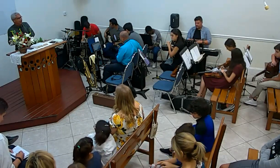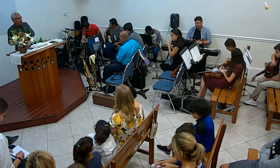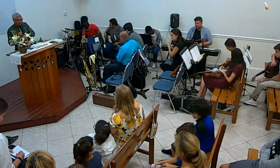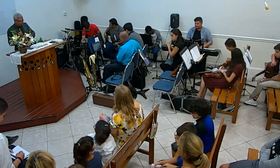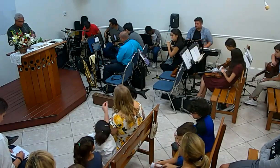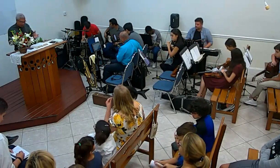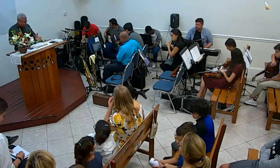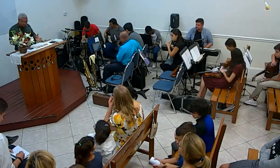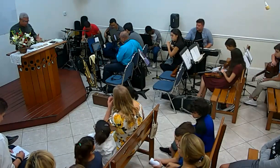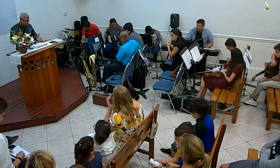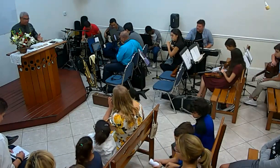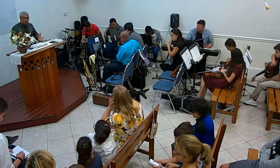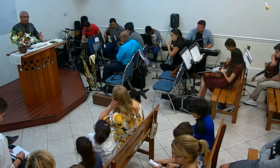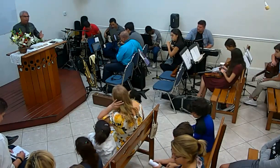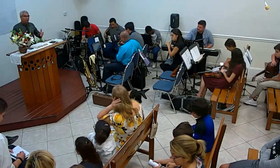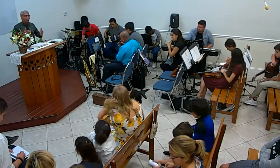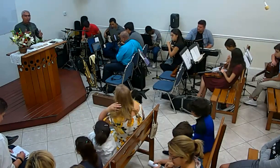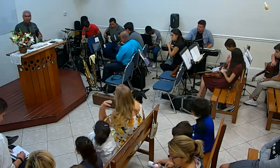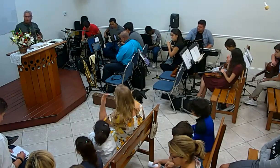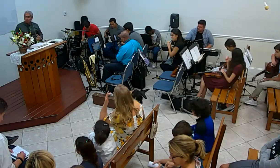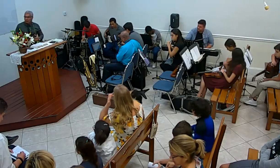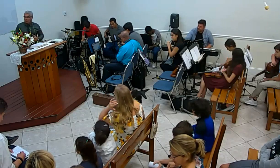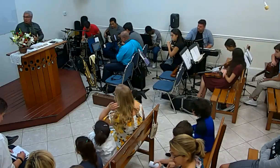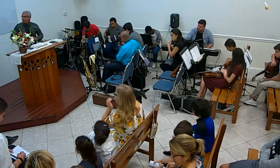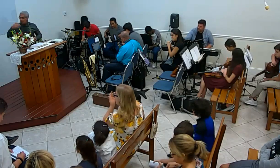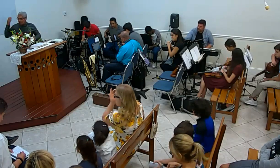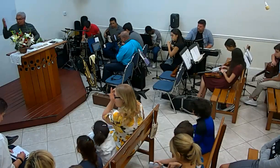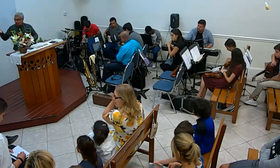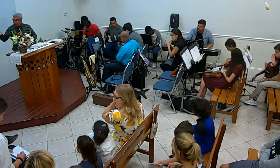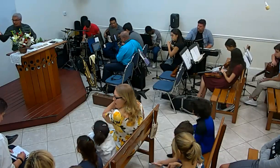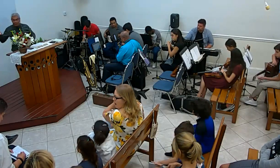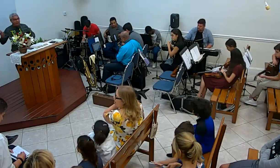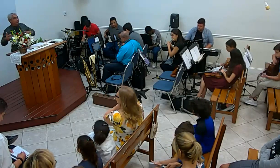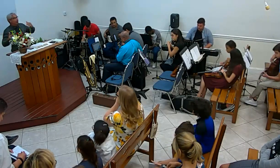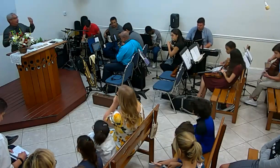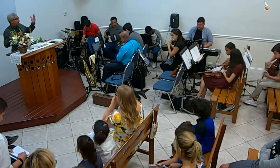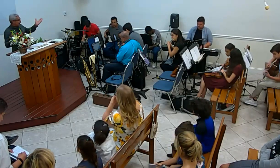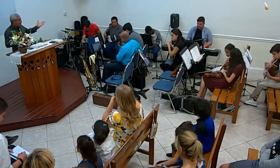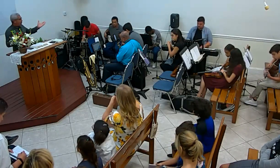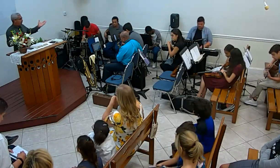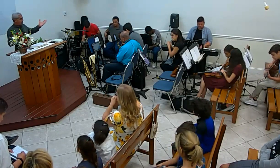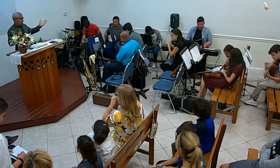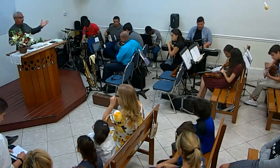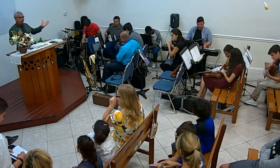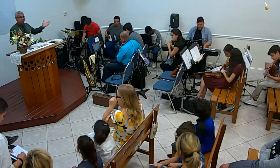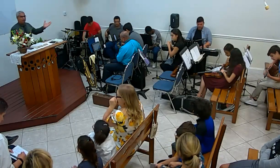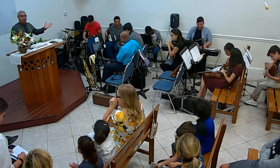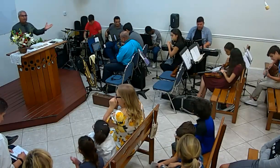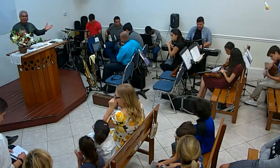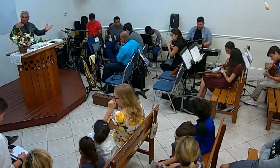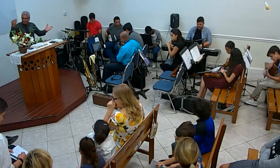for grace. And some said, Lord, we face